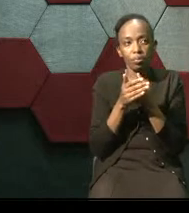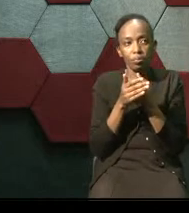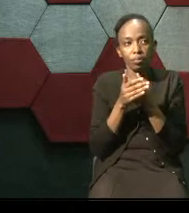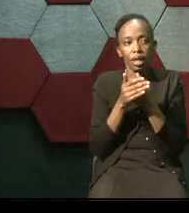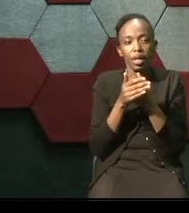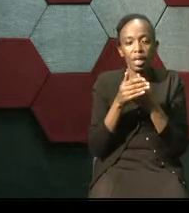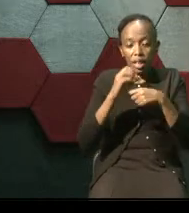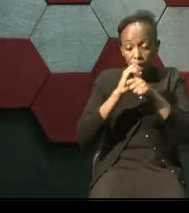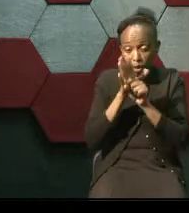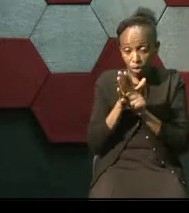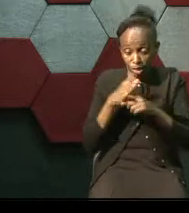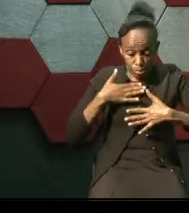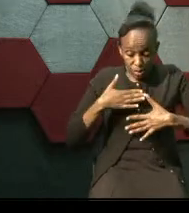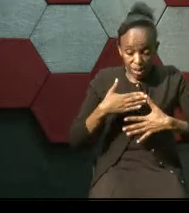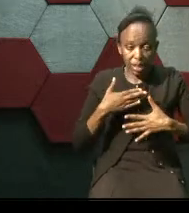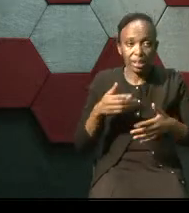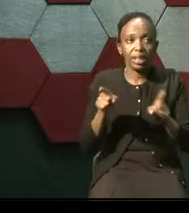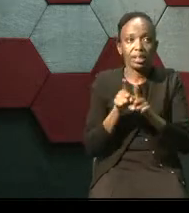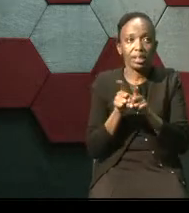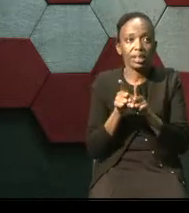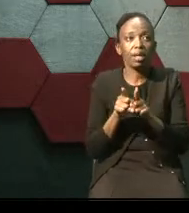the Covix breathalyzer, and